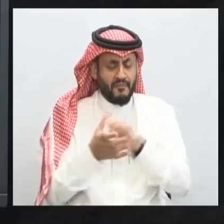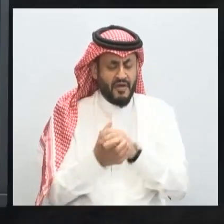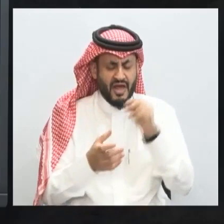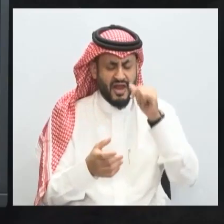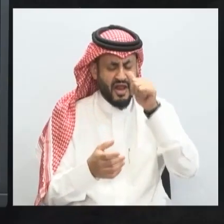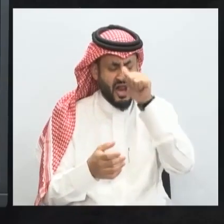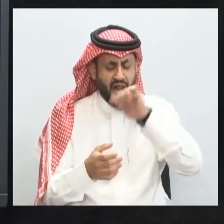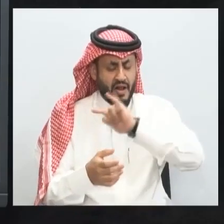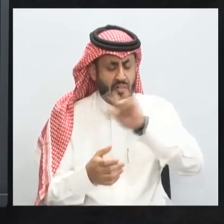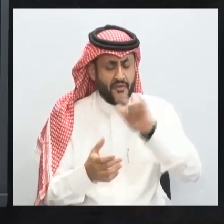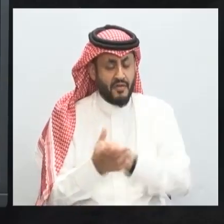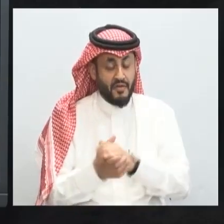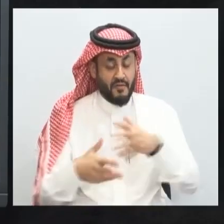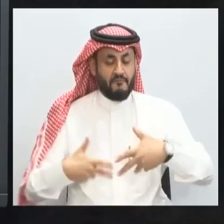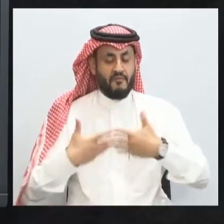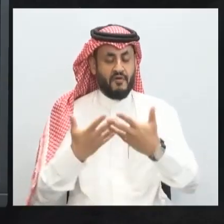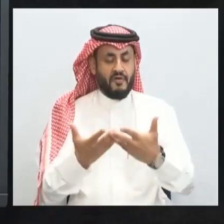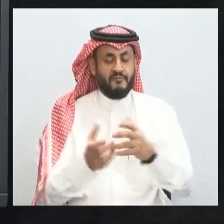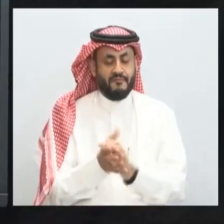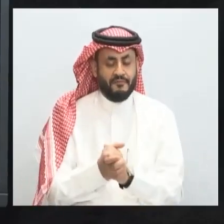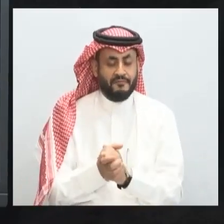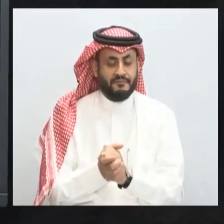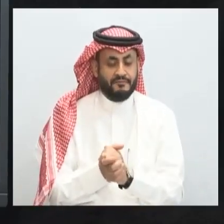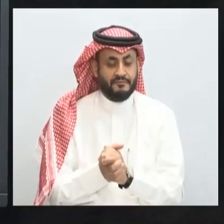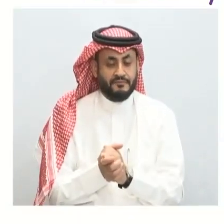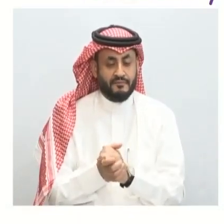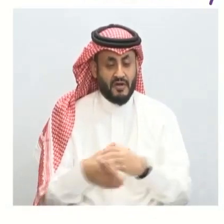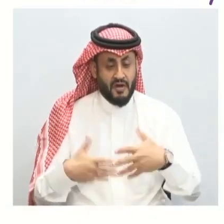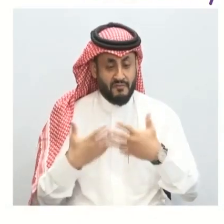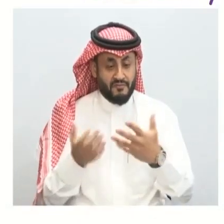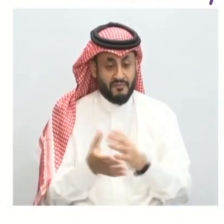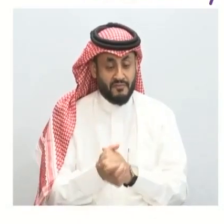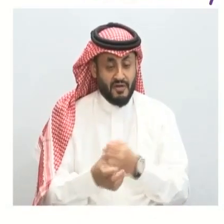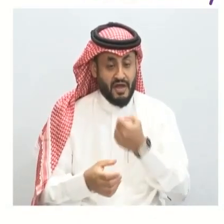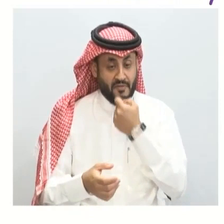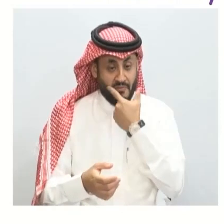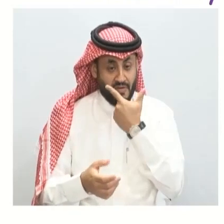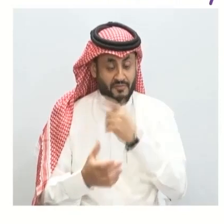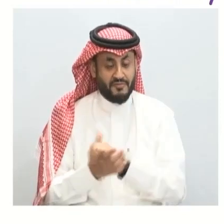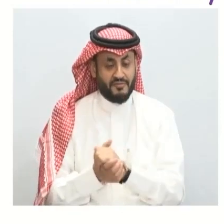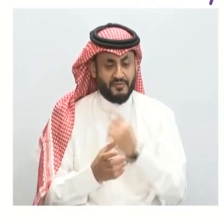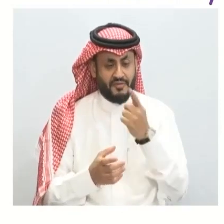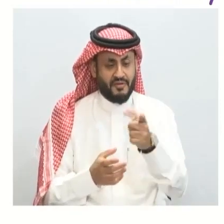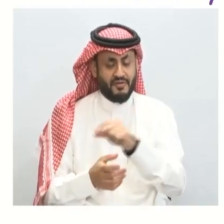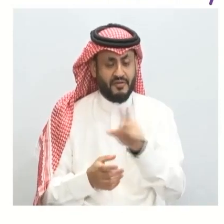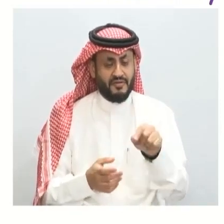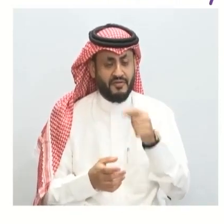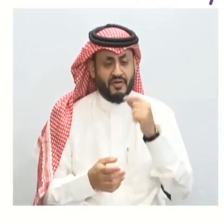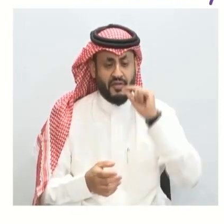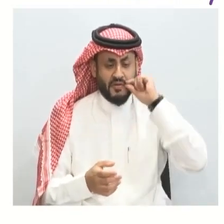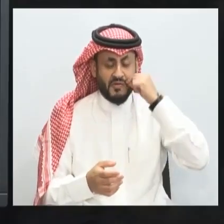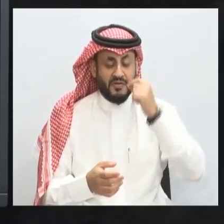They are actually optimistic about it. So when we say that we have a person who is optimistic, you can see that this man, for example,